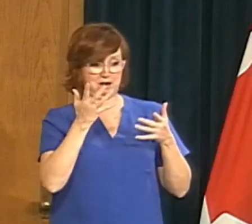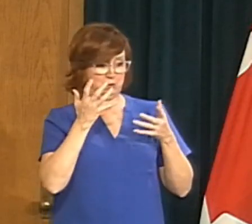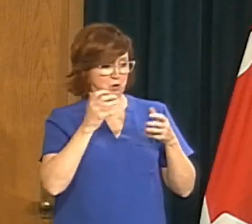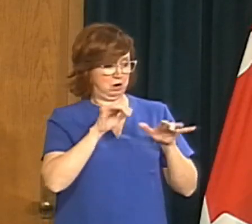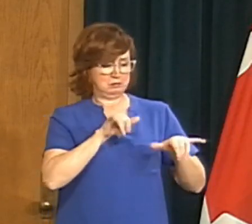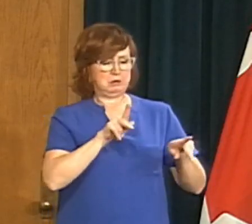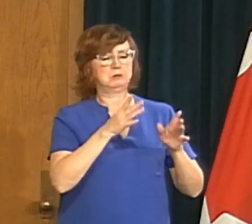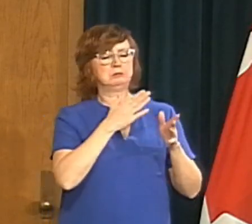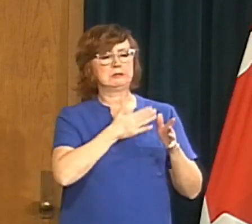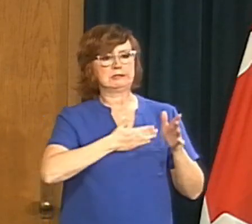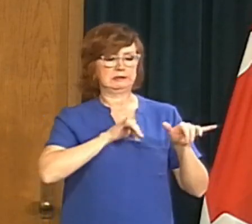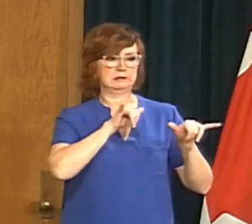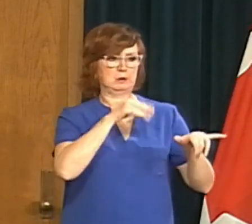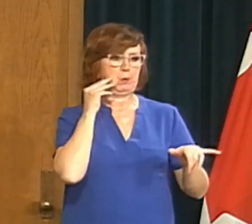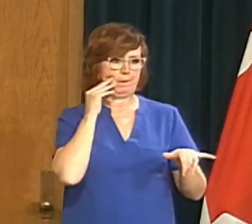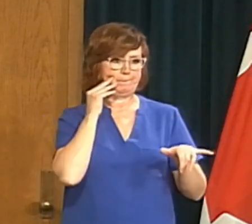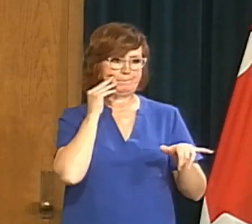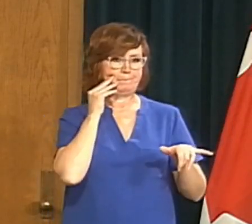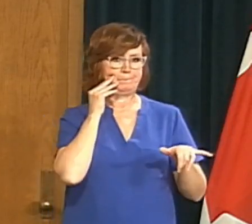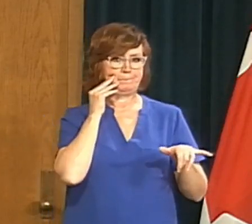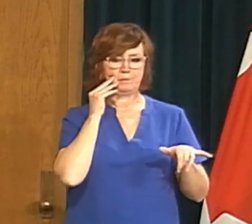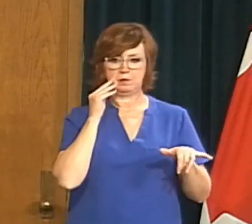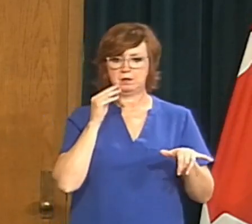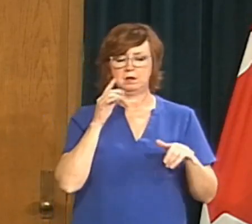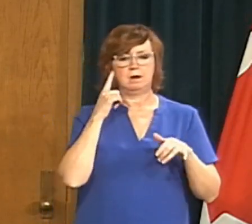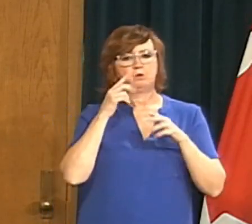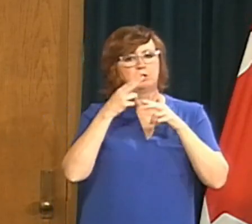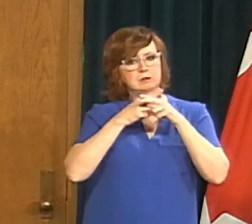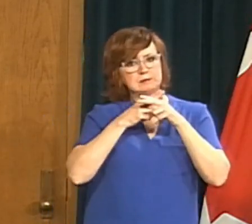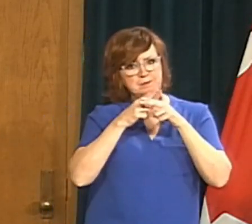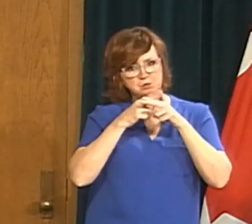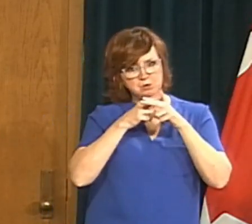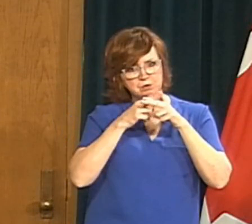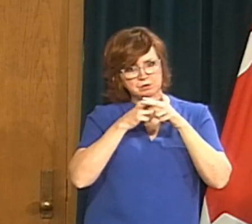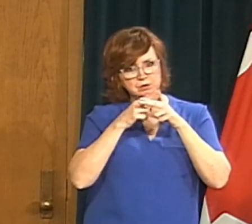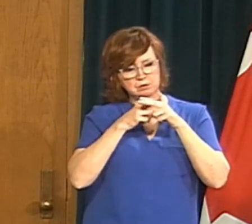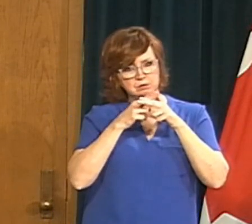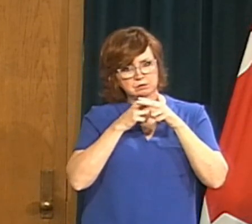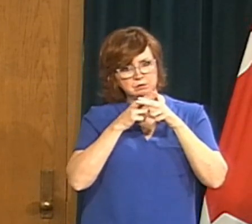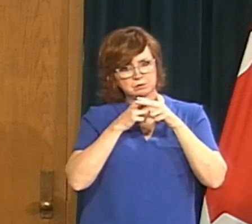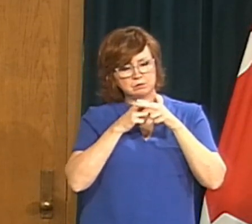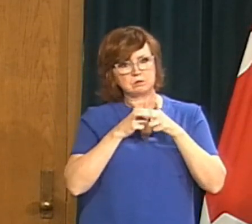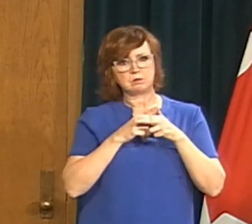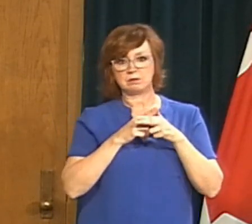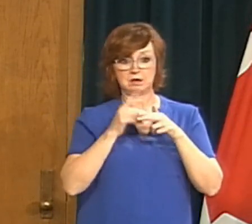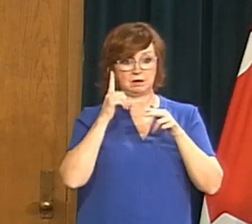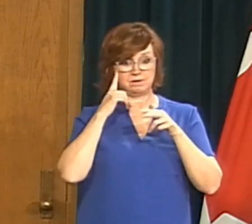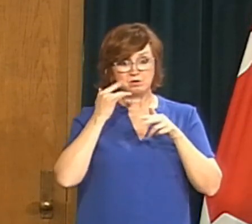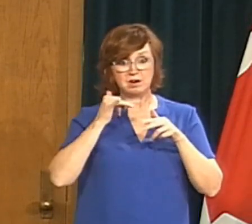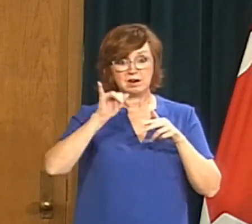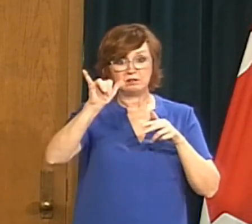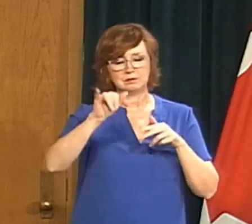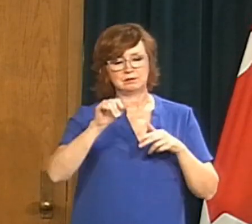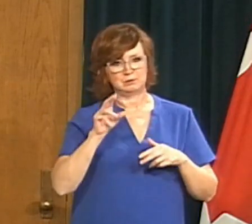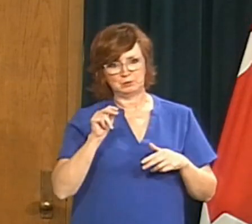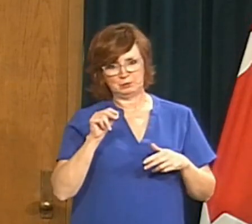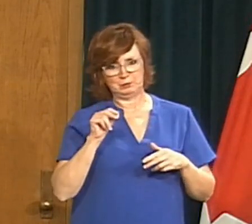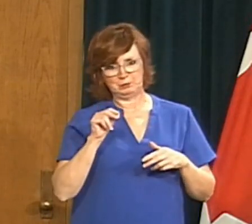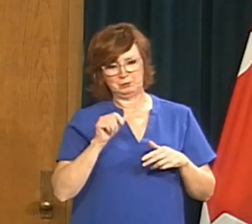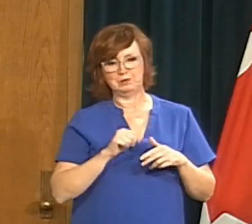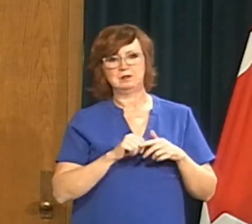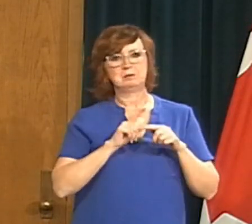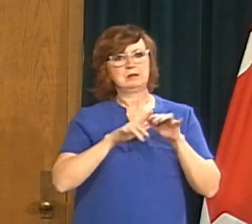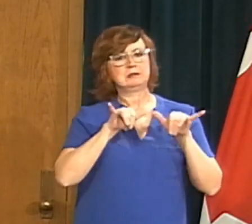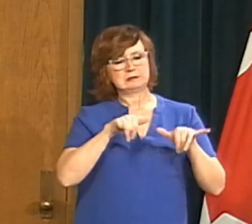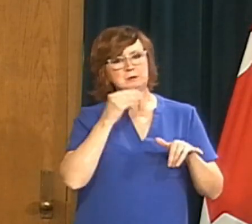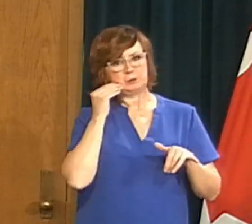leadership in this initiative, and for the time being, and it won't be forever, but we are asking people to stay at home and stay in their community. In particular, in